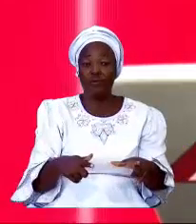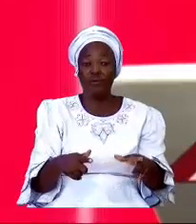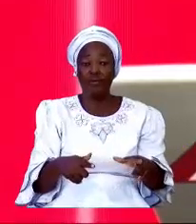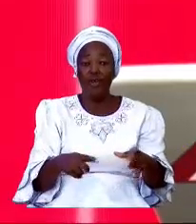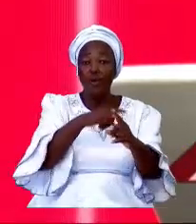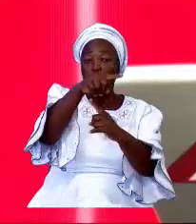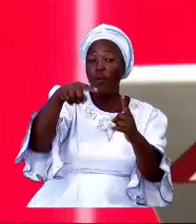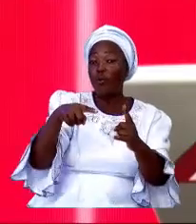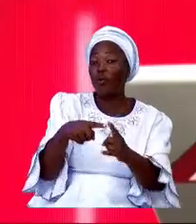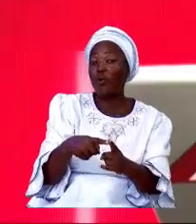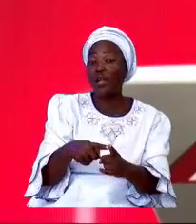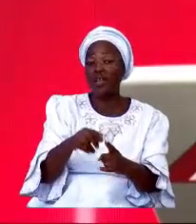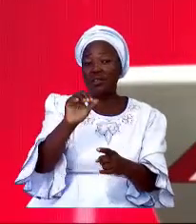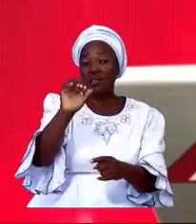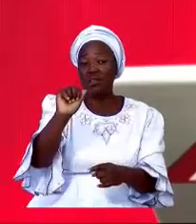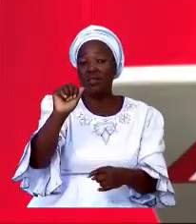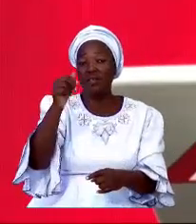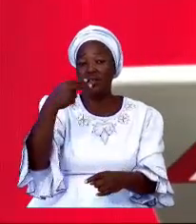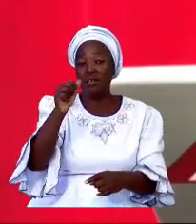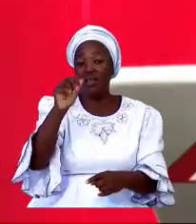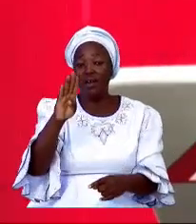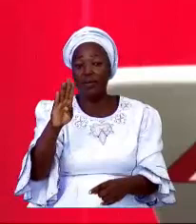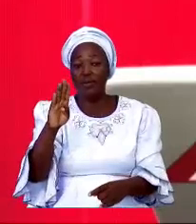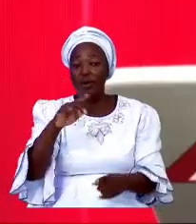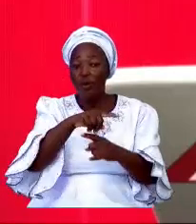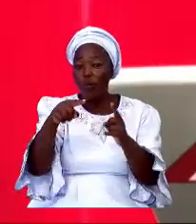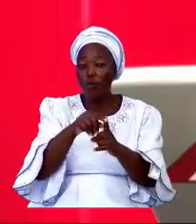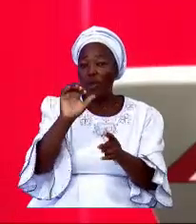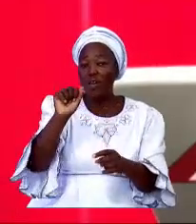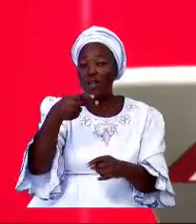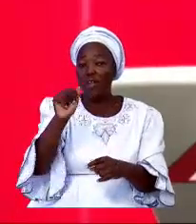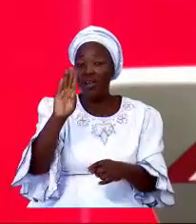27. And it came to pass,